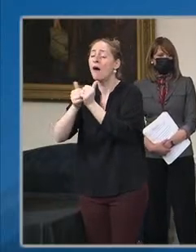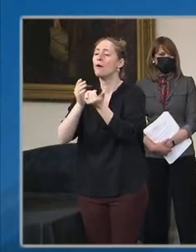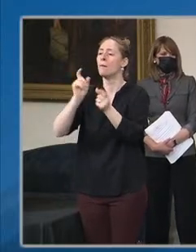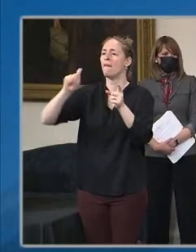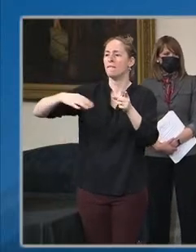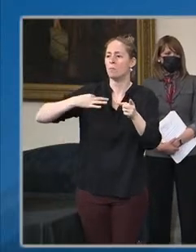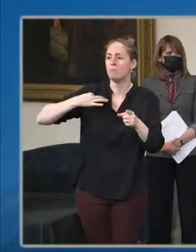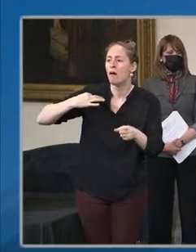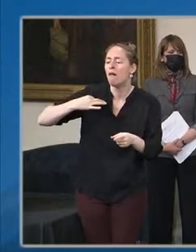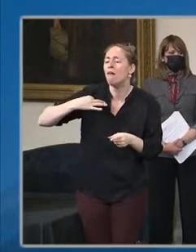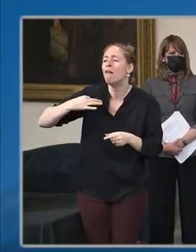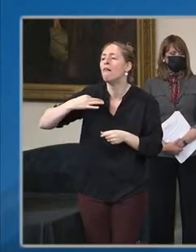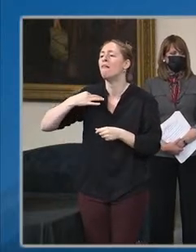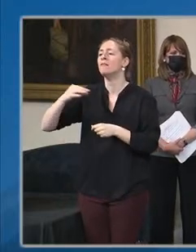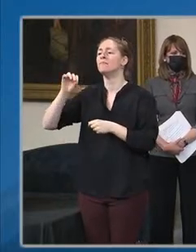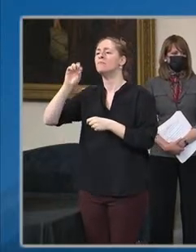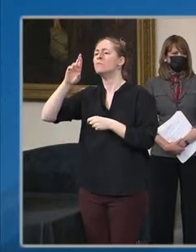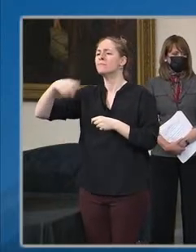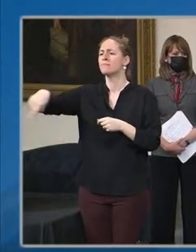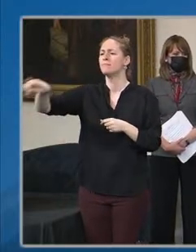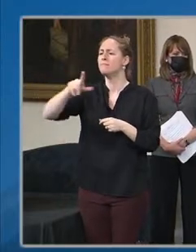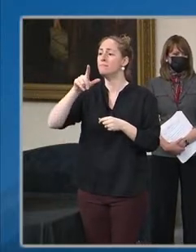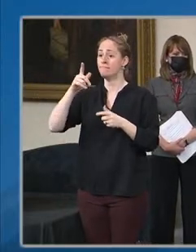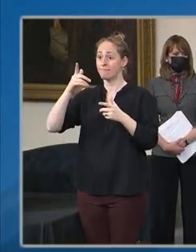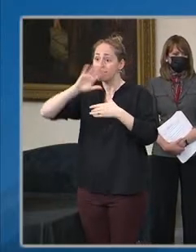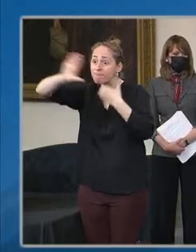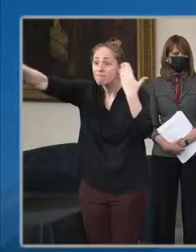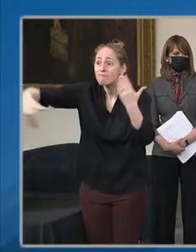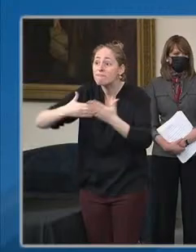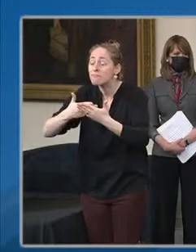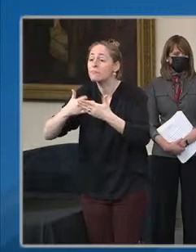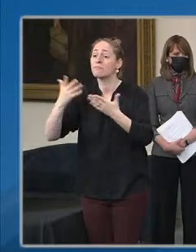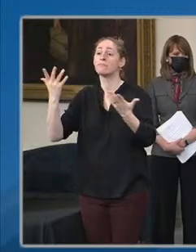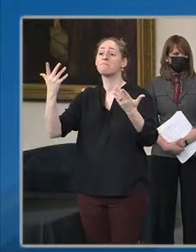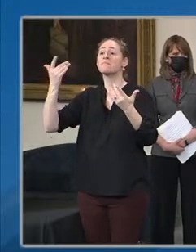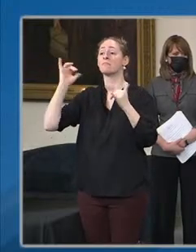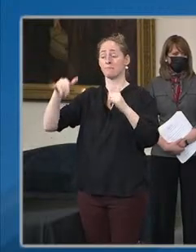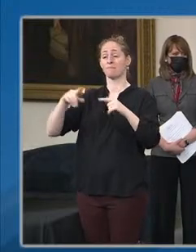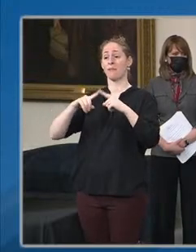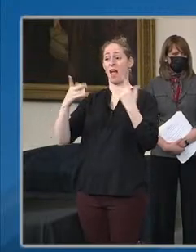are limited resources. However, they have enormous impact.